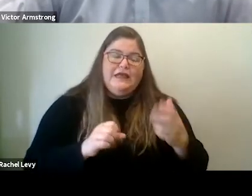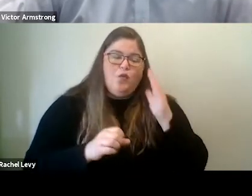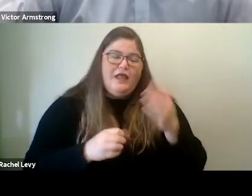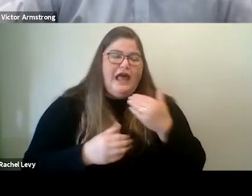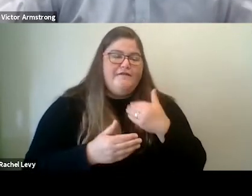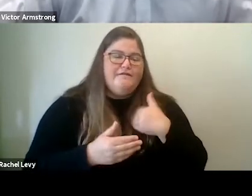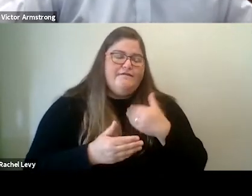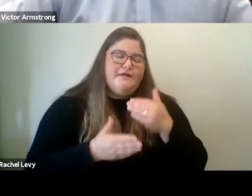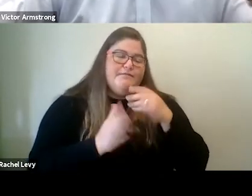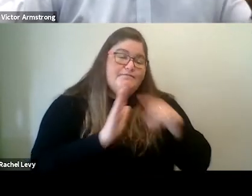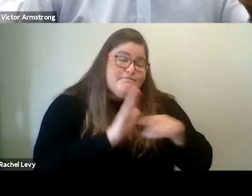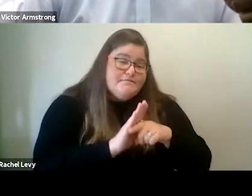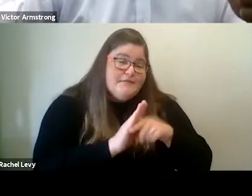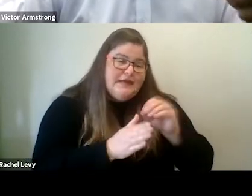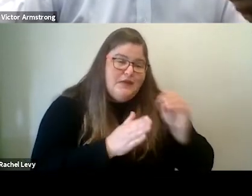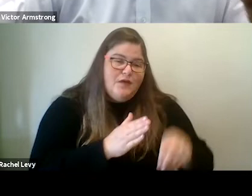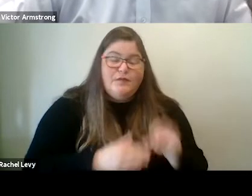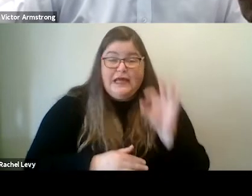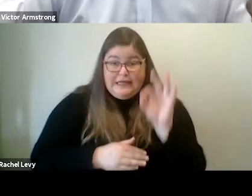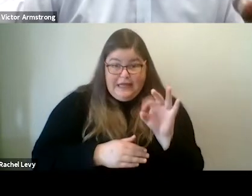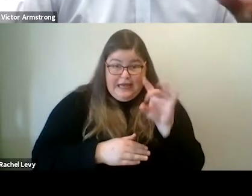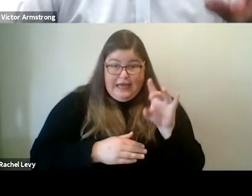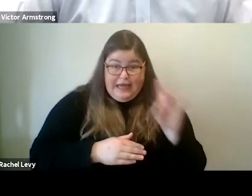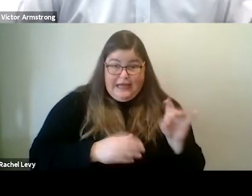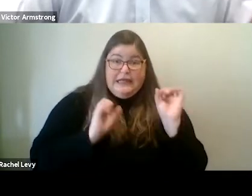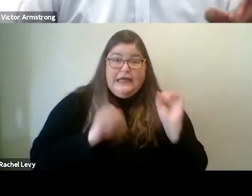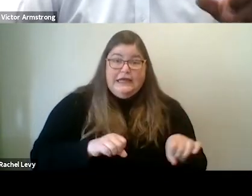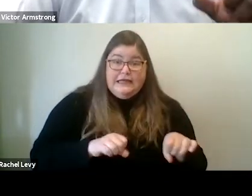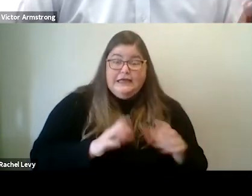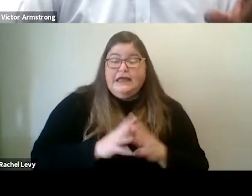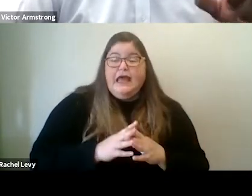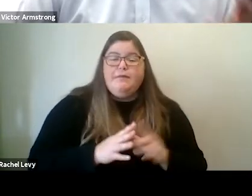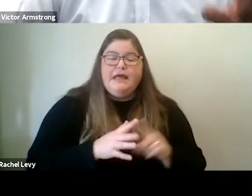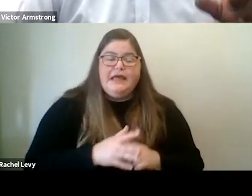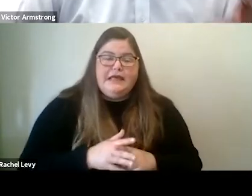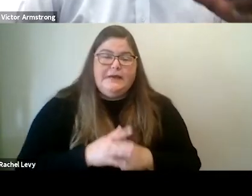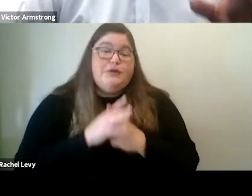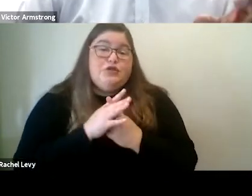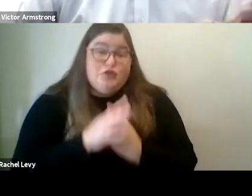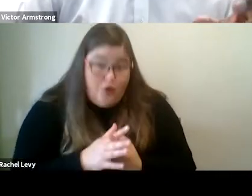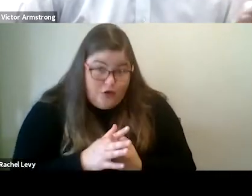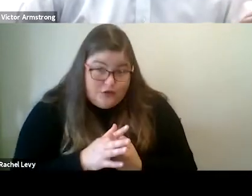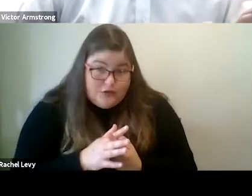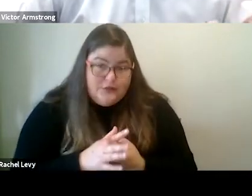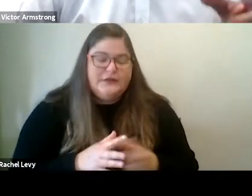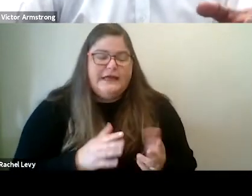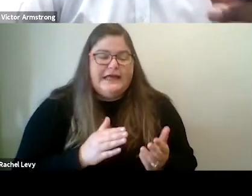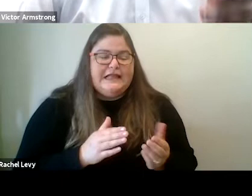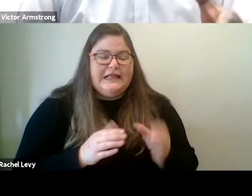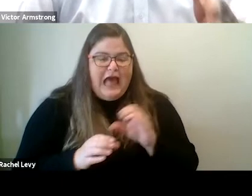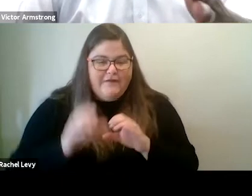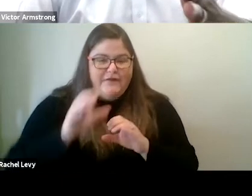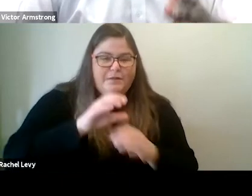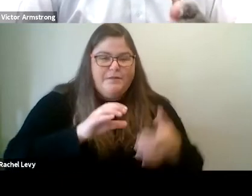988 can be a spark to dismantling racism in our mental health response system and a building block in